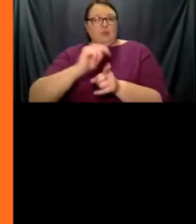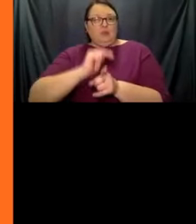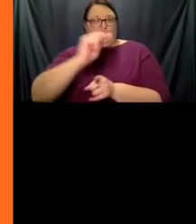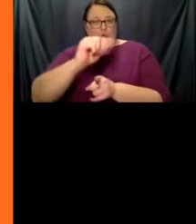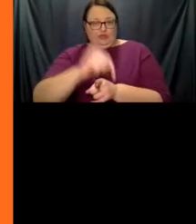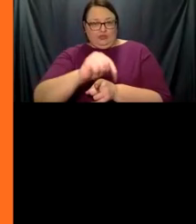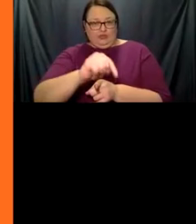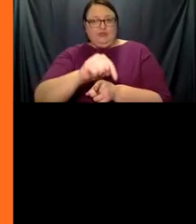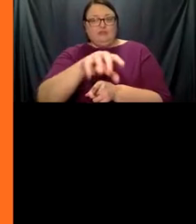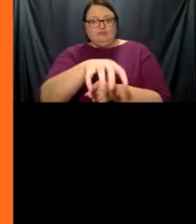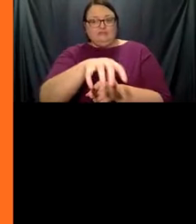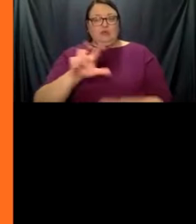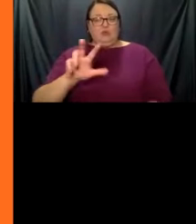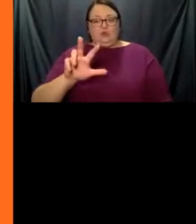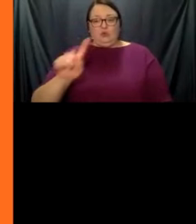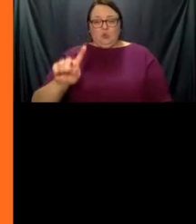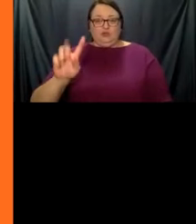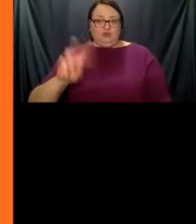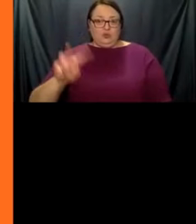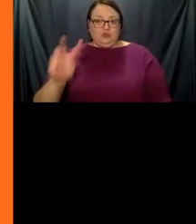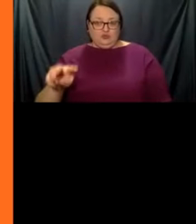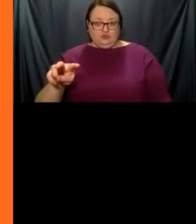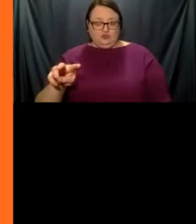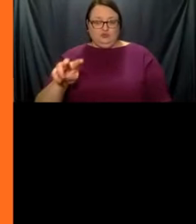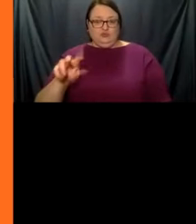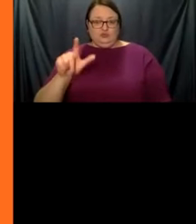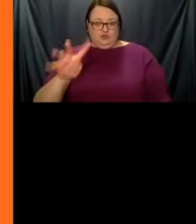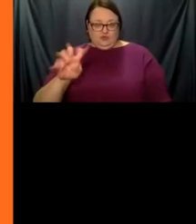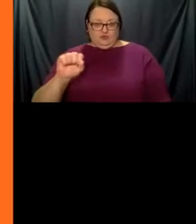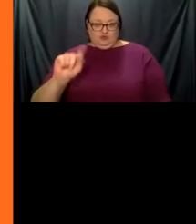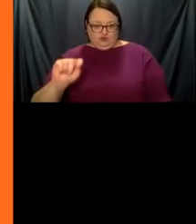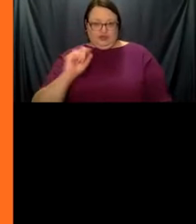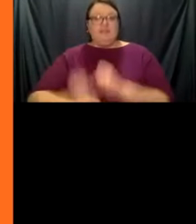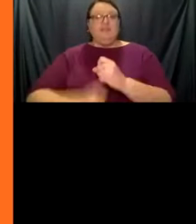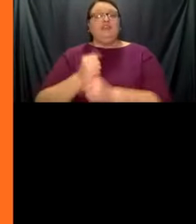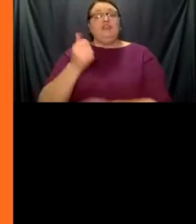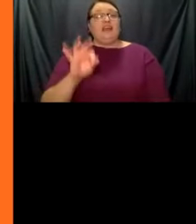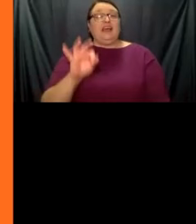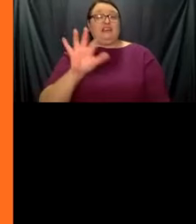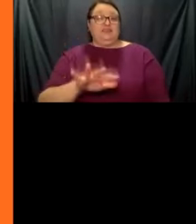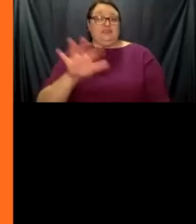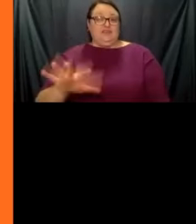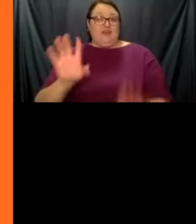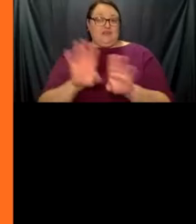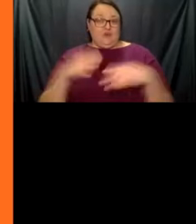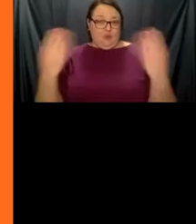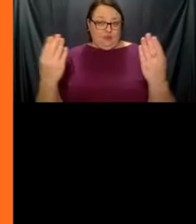was actually 3122 on 24th Él dice Street. que en esa misma cuadra, un poco más al